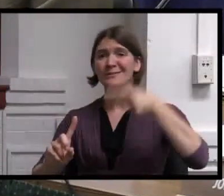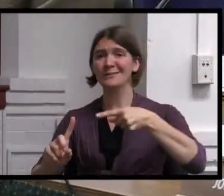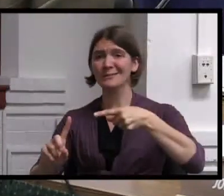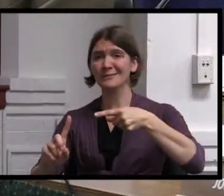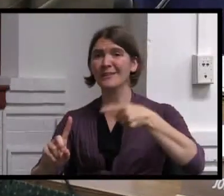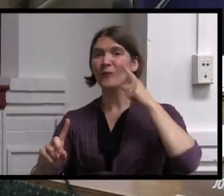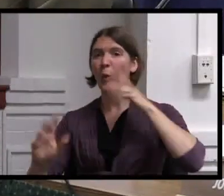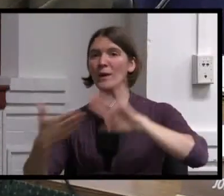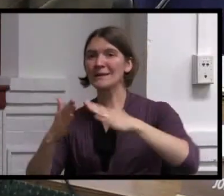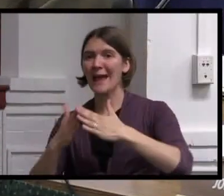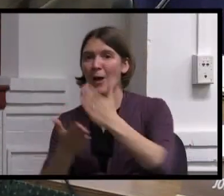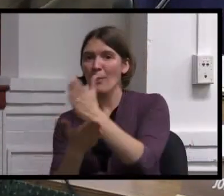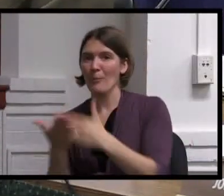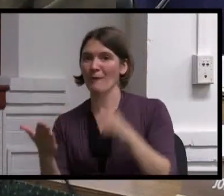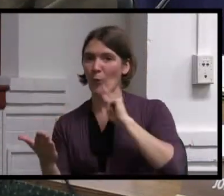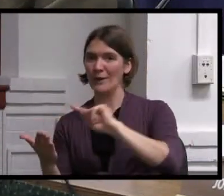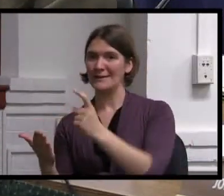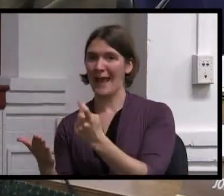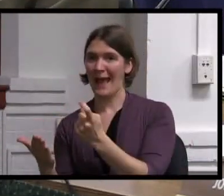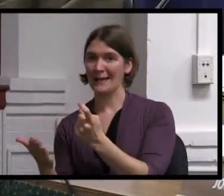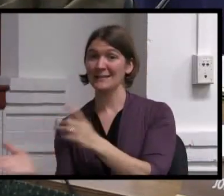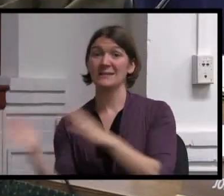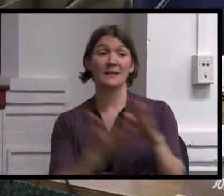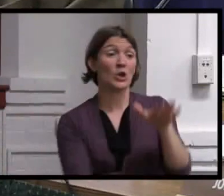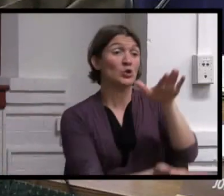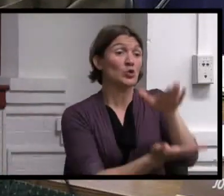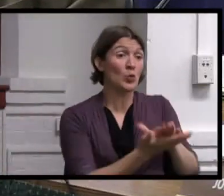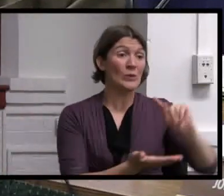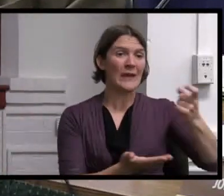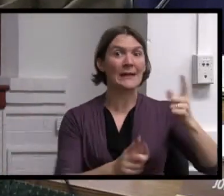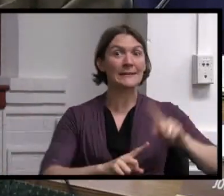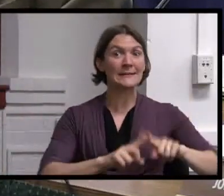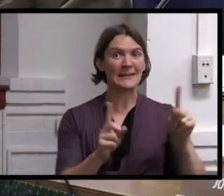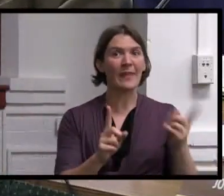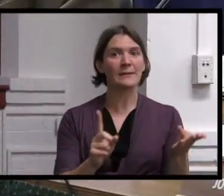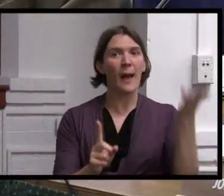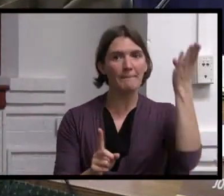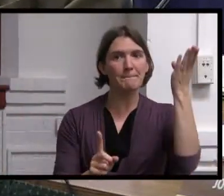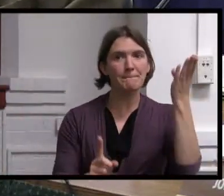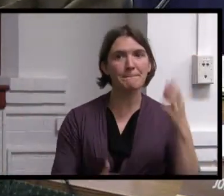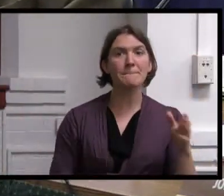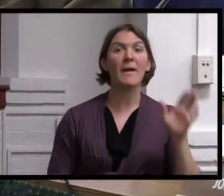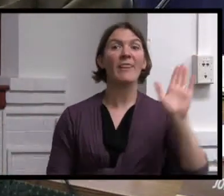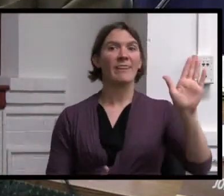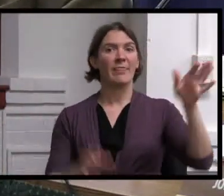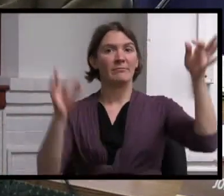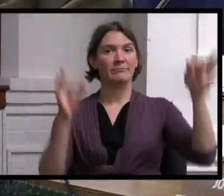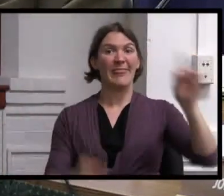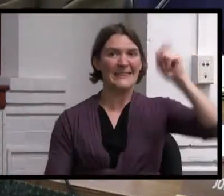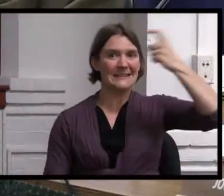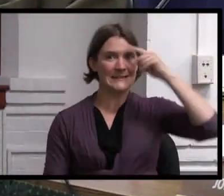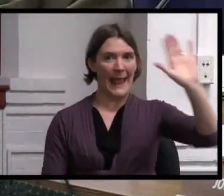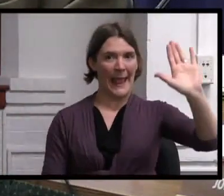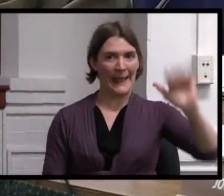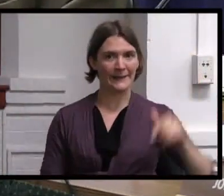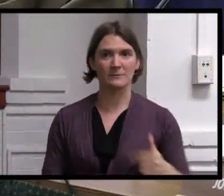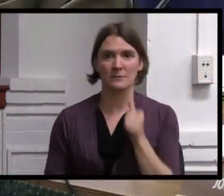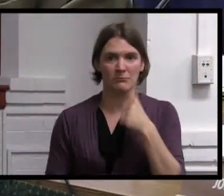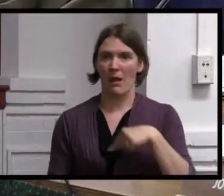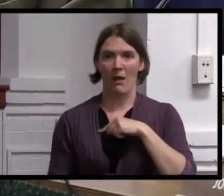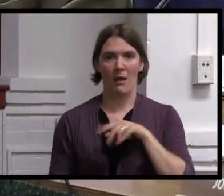the municipal portion of the tax rate, but there's of course the education portion that is even slightly larger and is dictated by the state. On